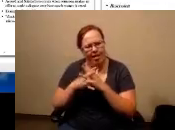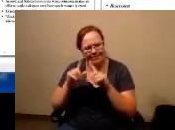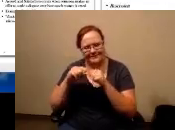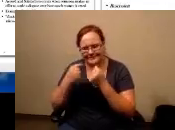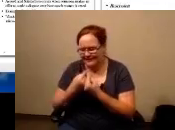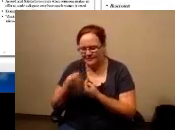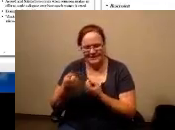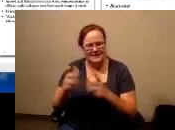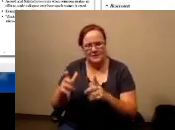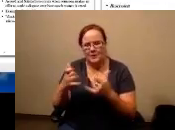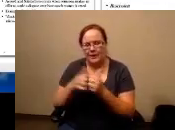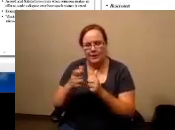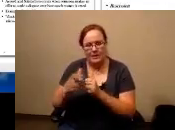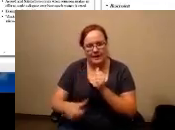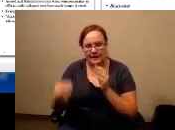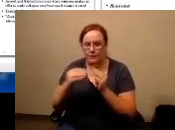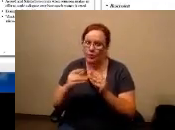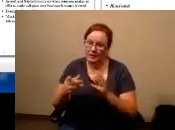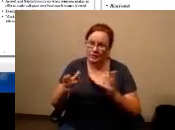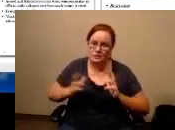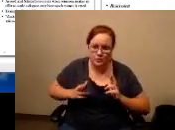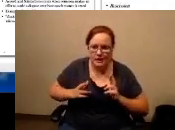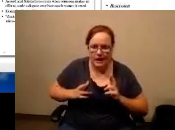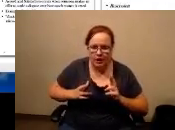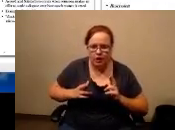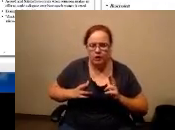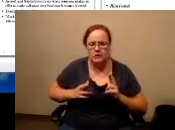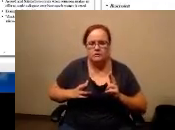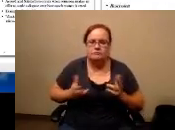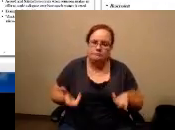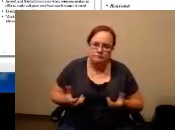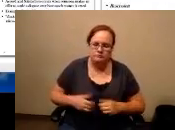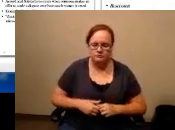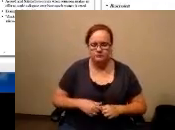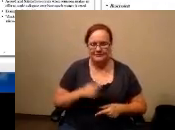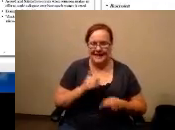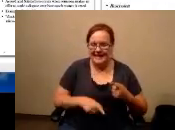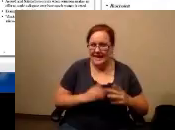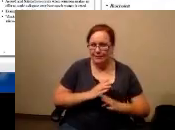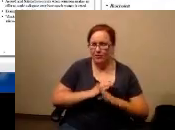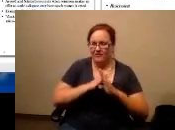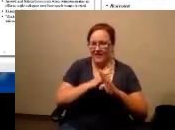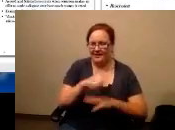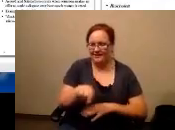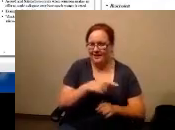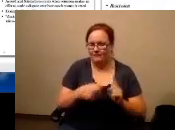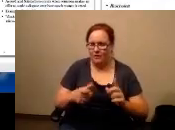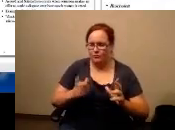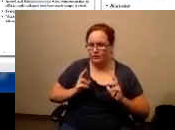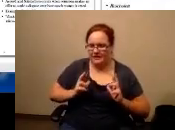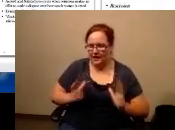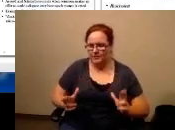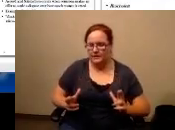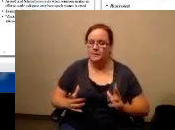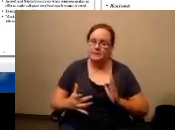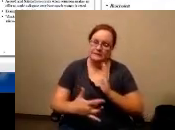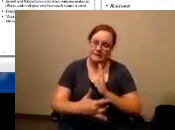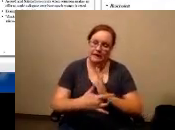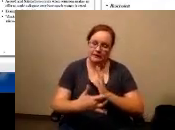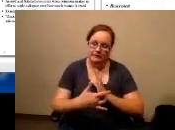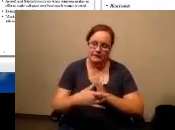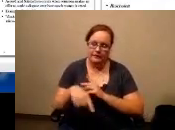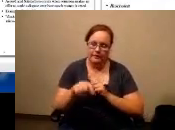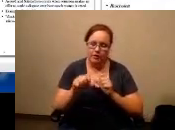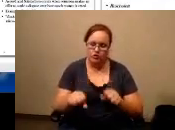and, retires. There's no way they can prevent them from retiring. Technically, all they can do